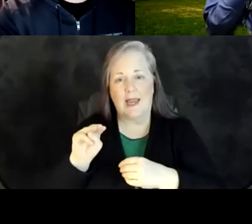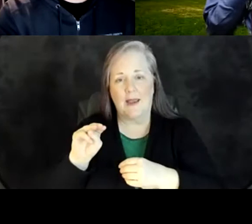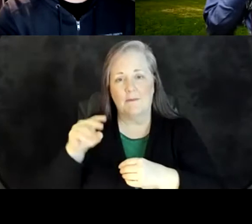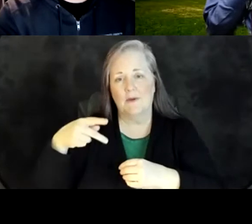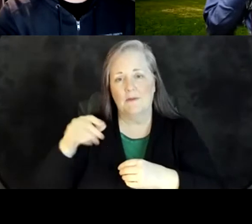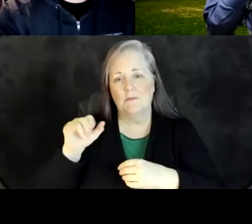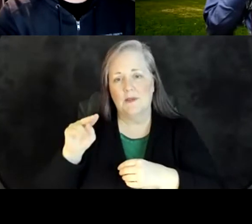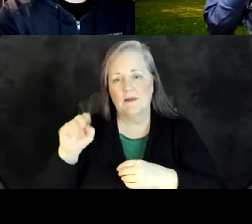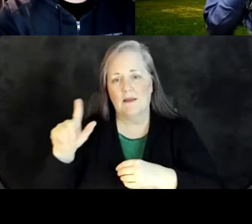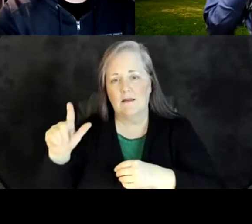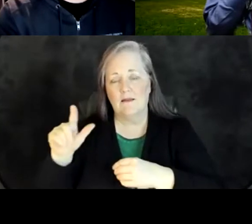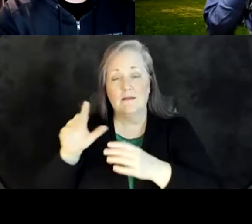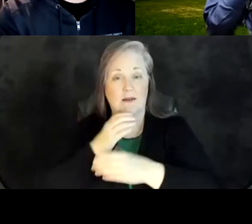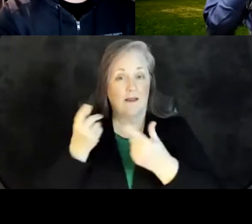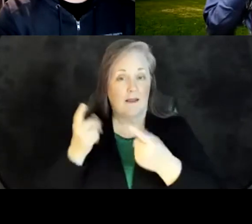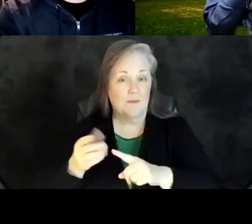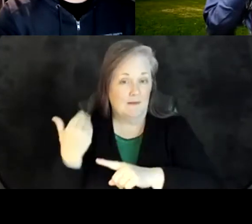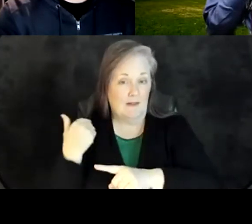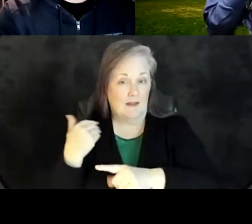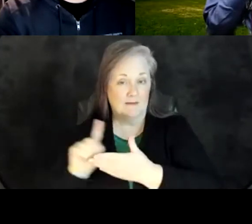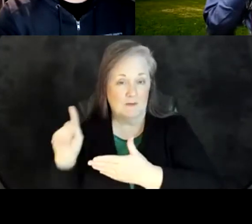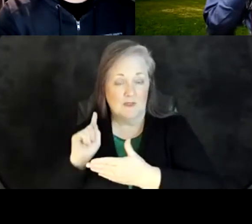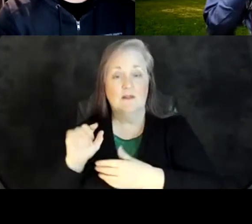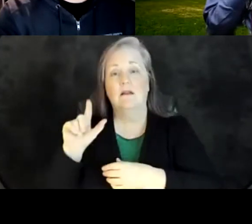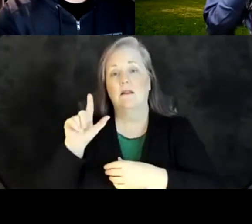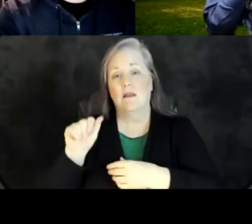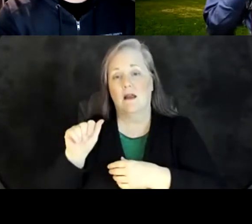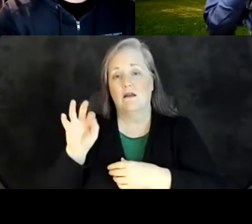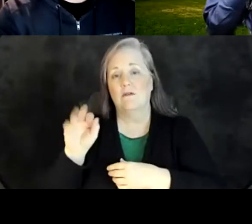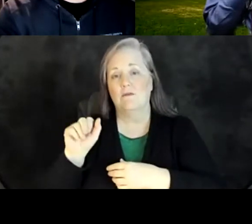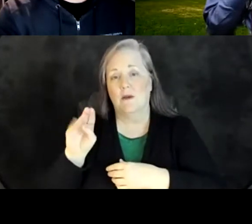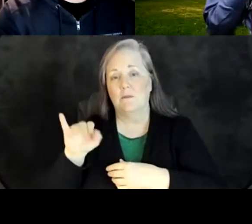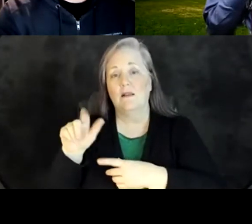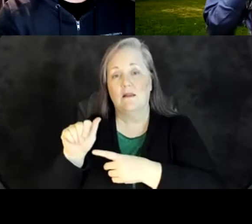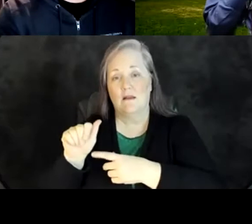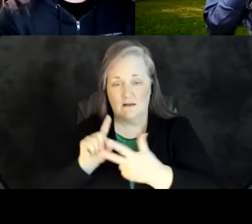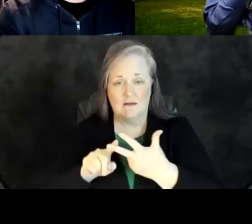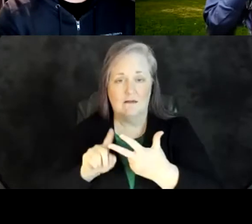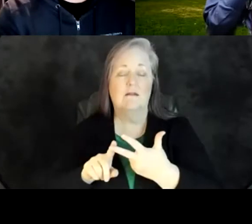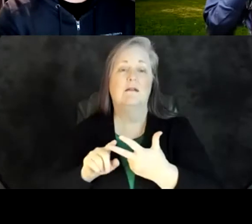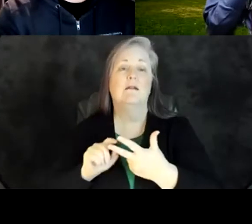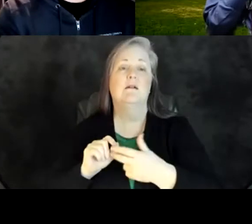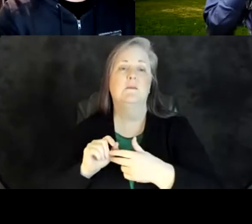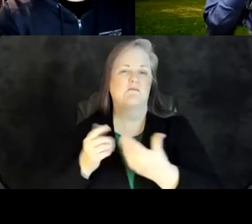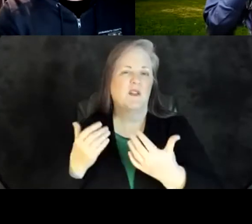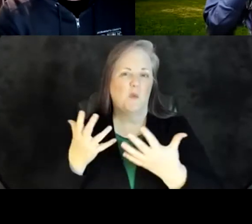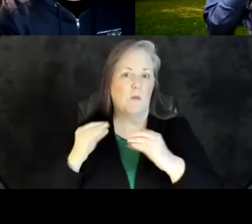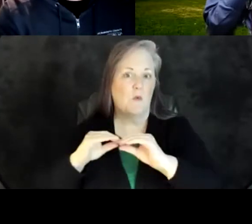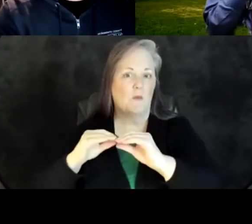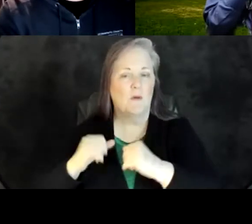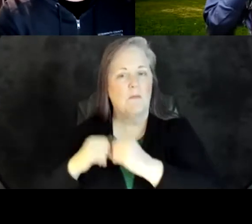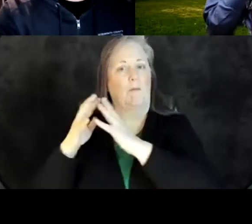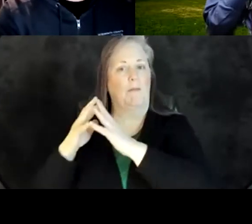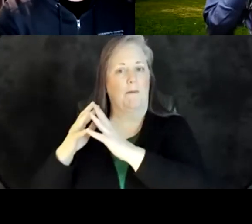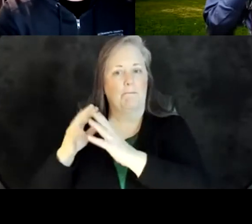last week, as well as some of the clinics at La Familia. And we are working to have more of those pop-ups throughout